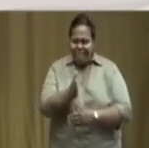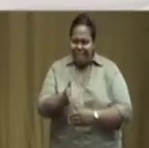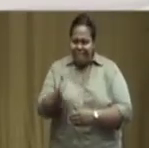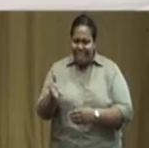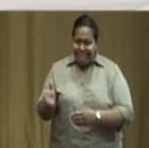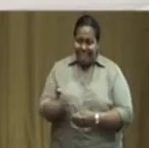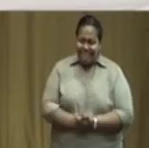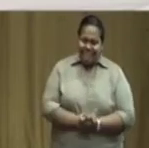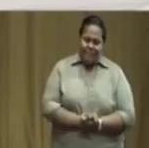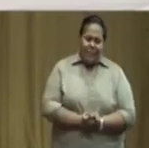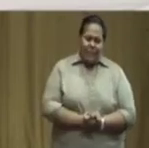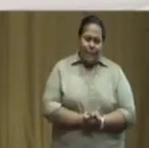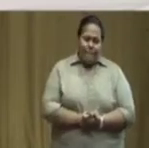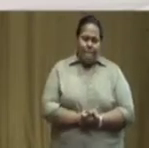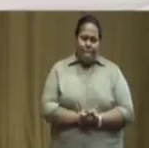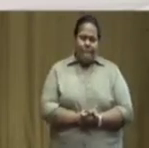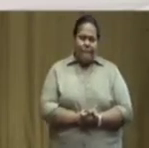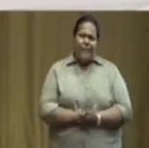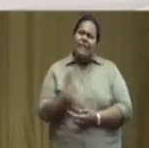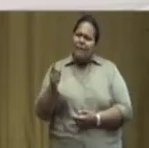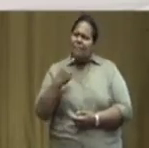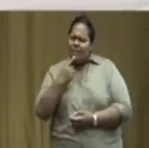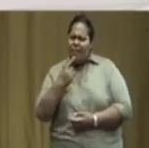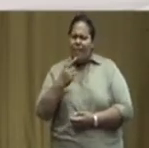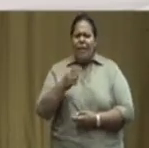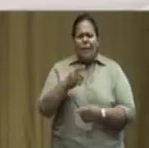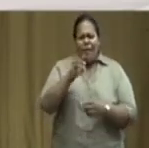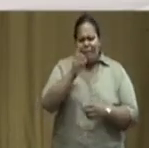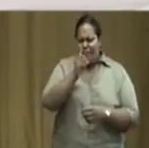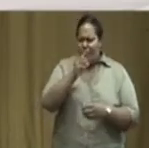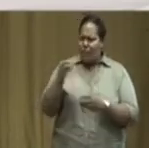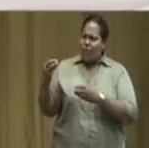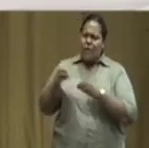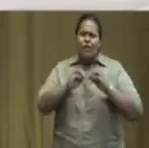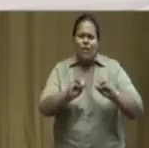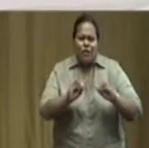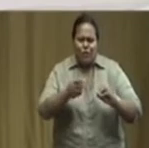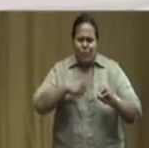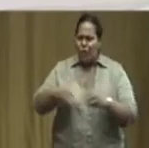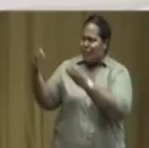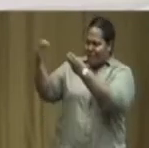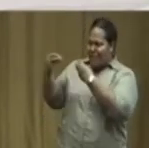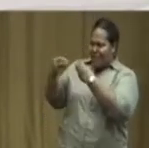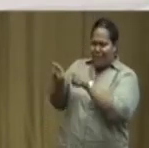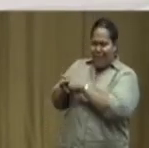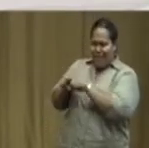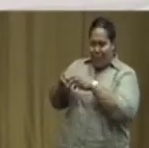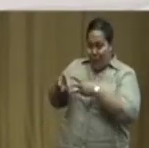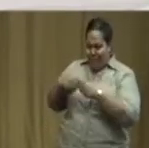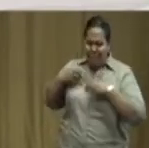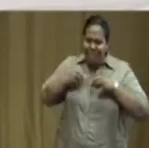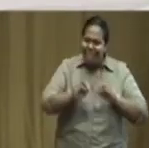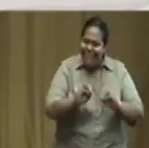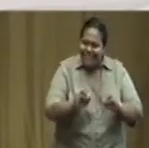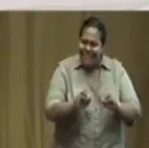So it's often said that people teach in the way that they were taught, and that was certainly the case for me. I